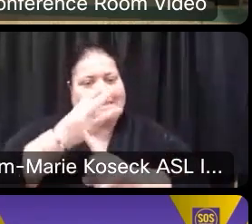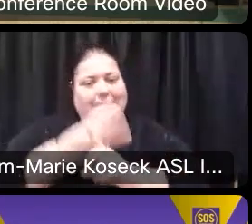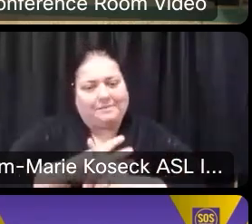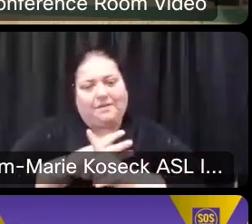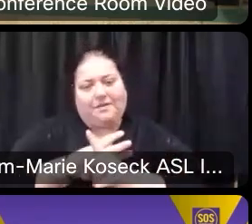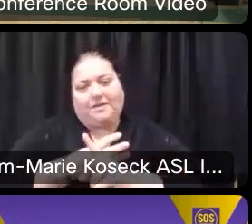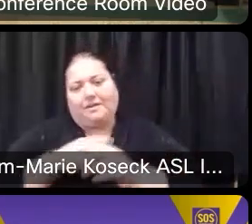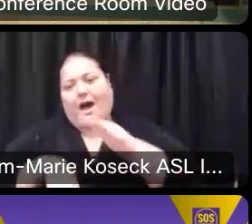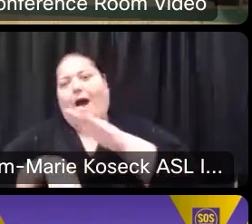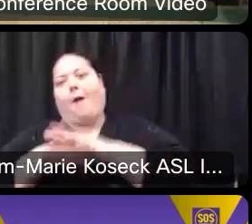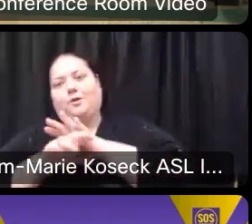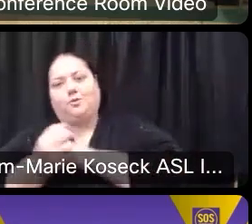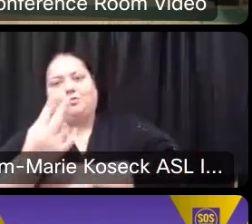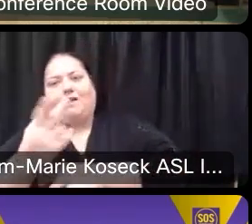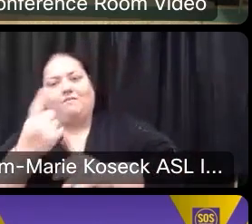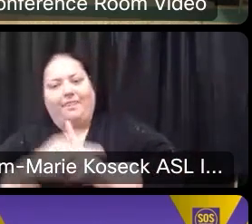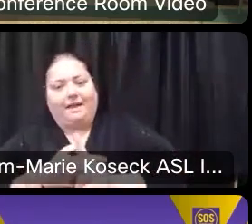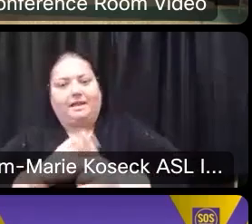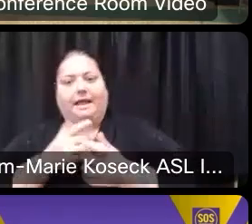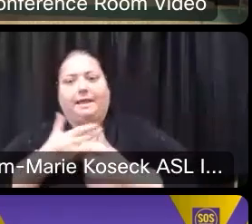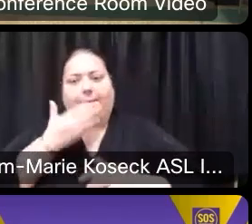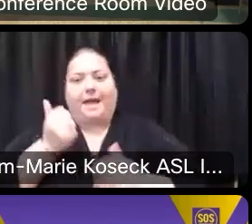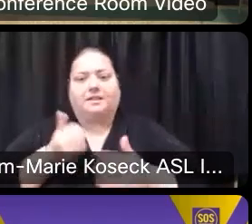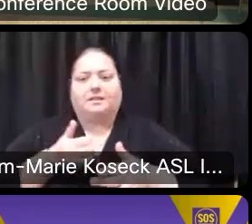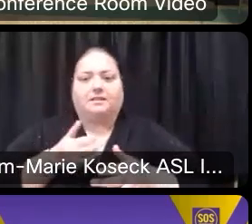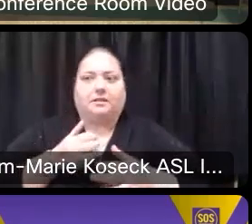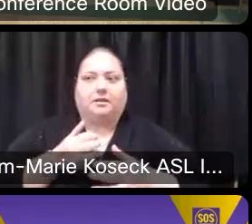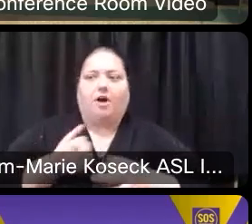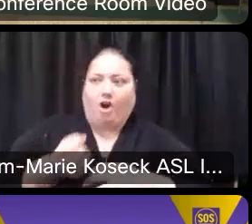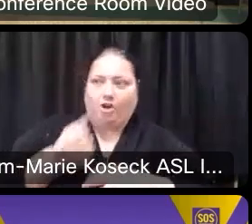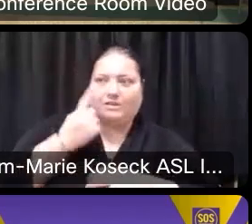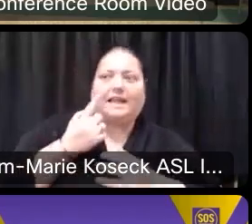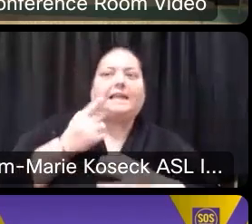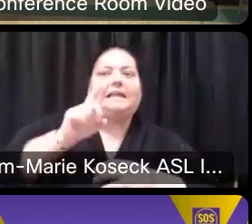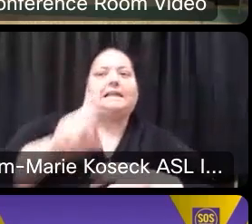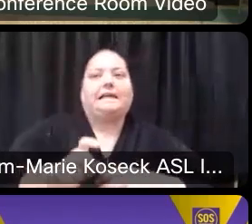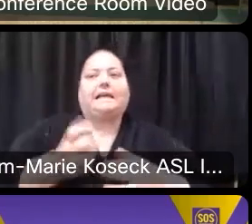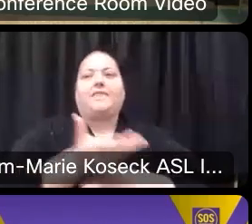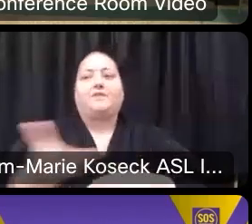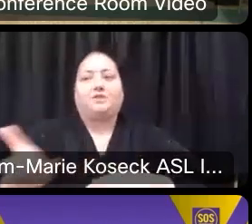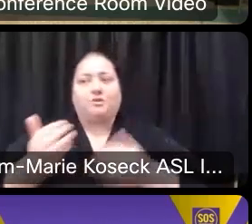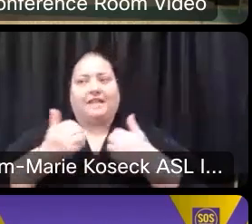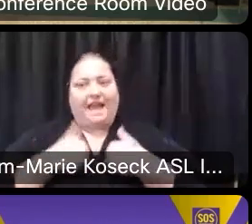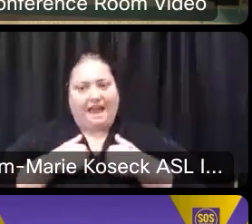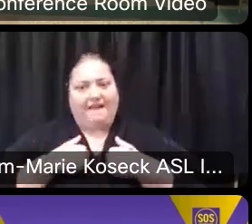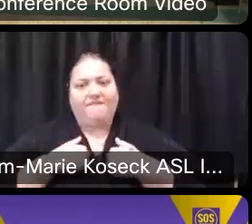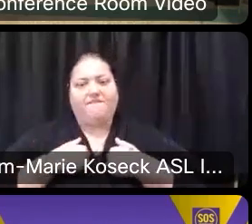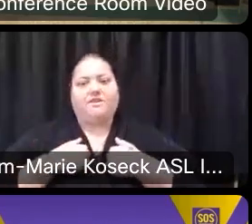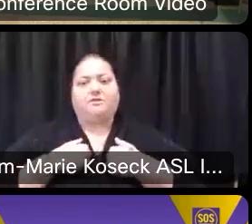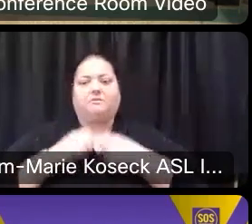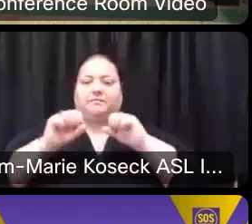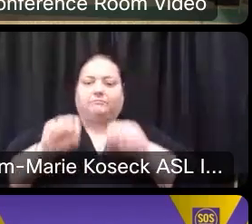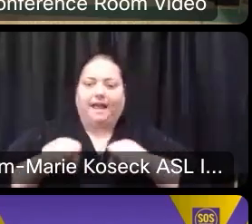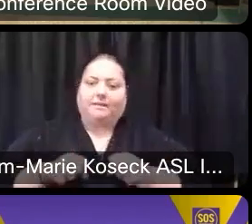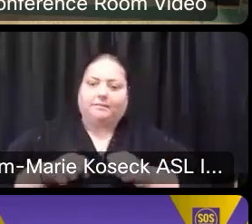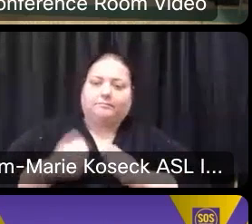person in the best shape and understanding what they need and what resources are available in the community to get them in a